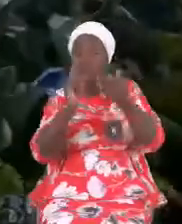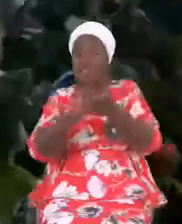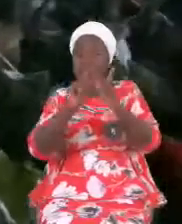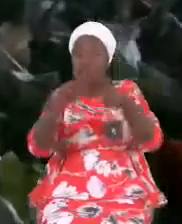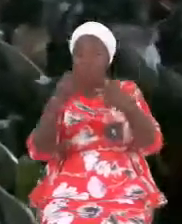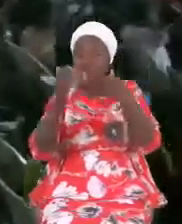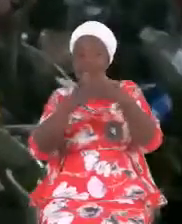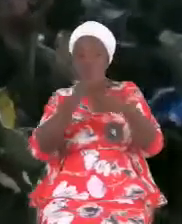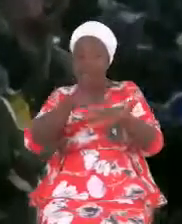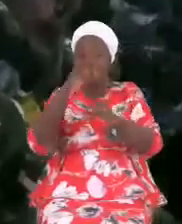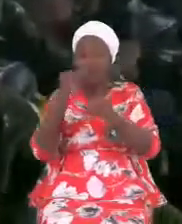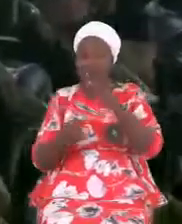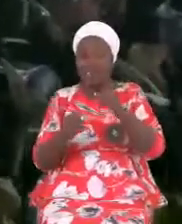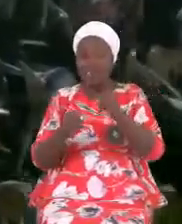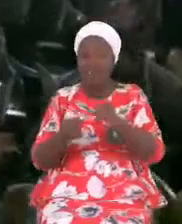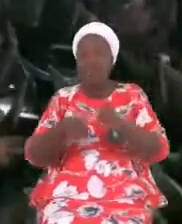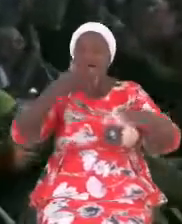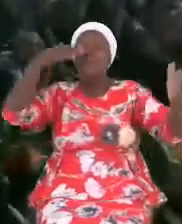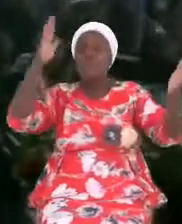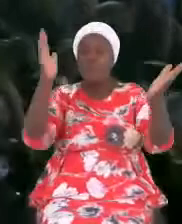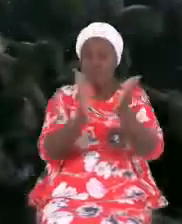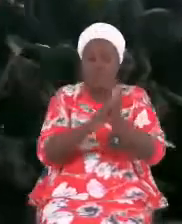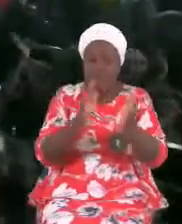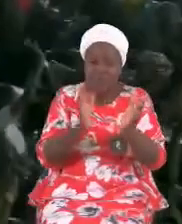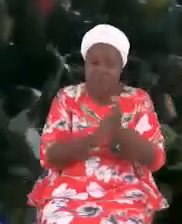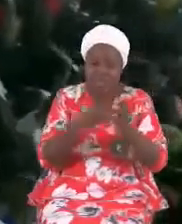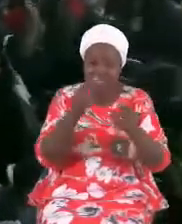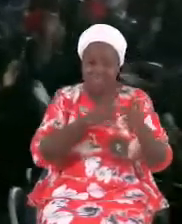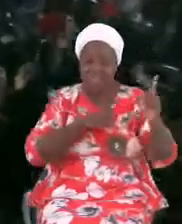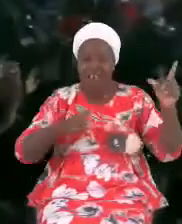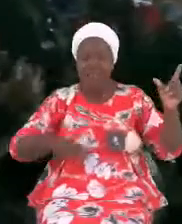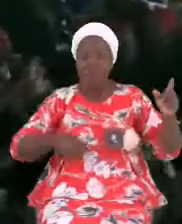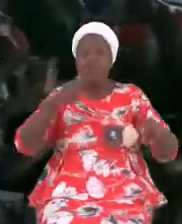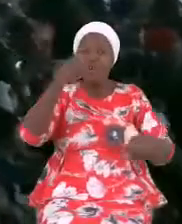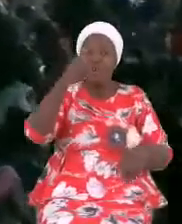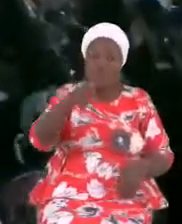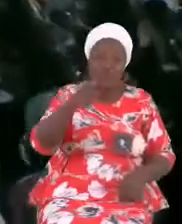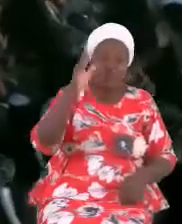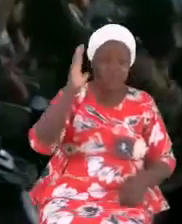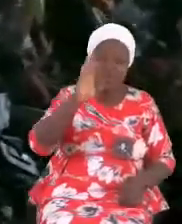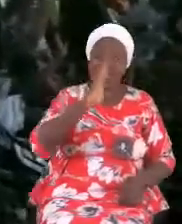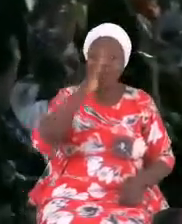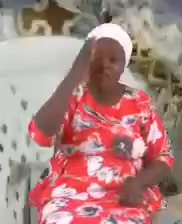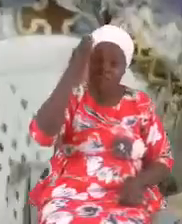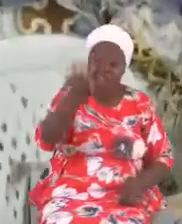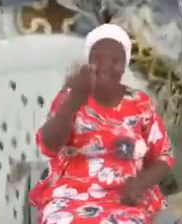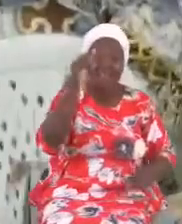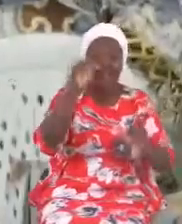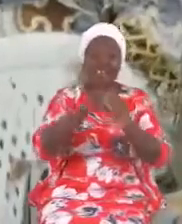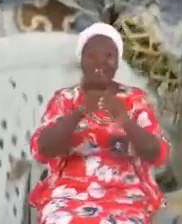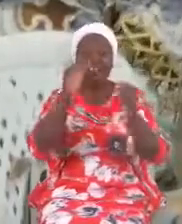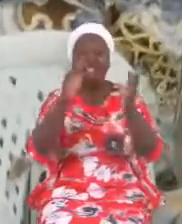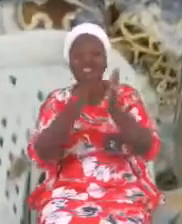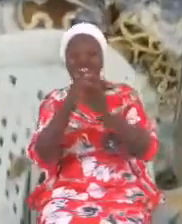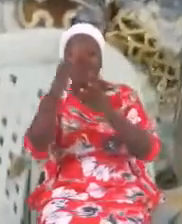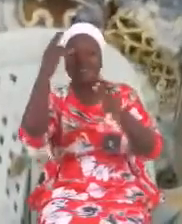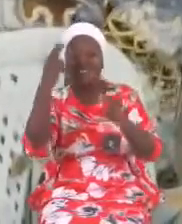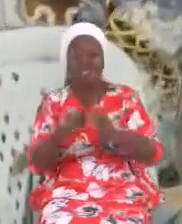heaven. Praise the Lord. You'll be there in Jesus' name.